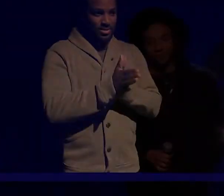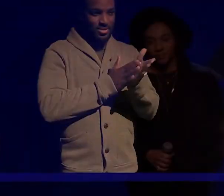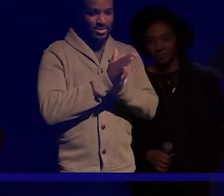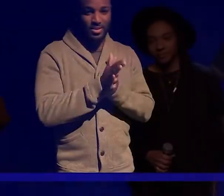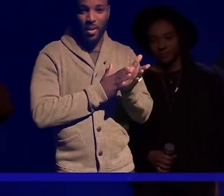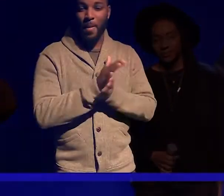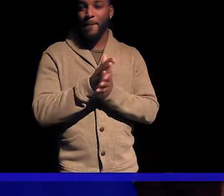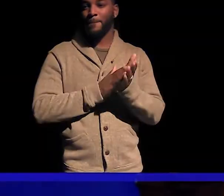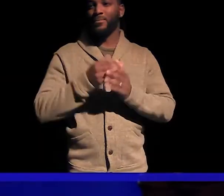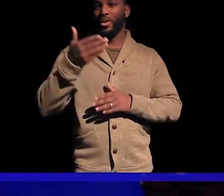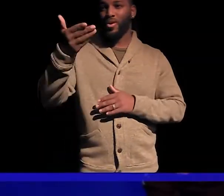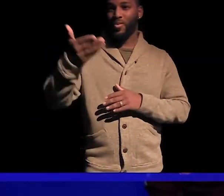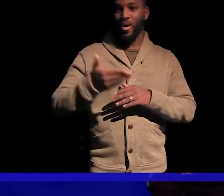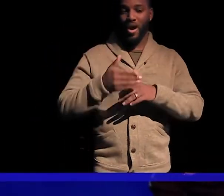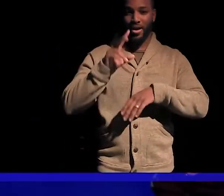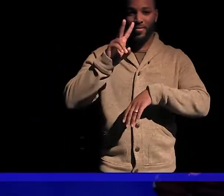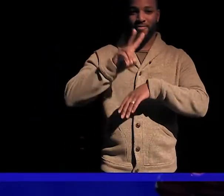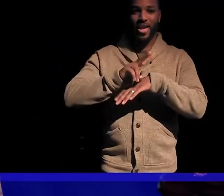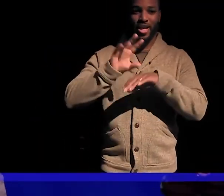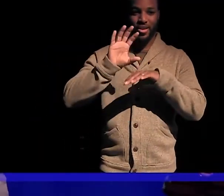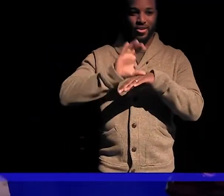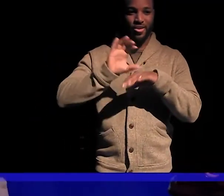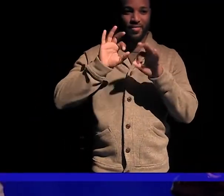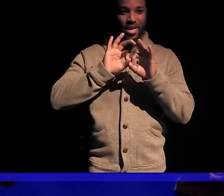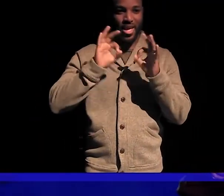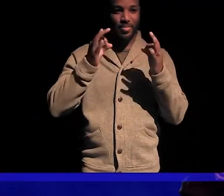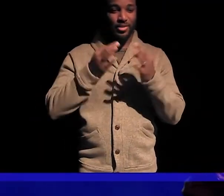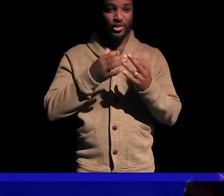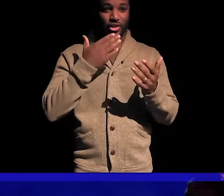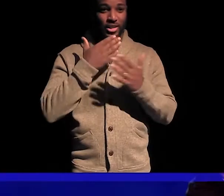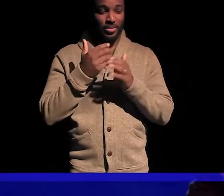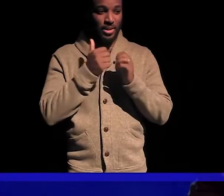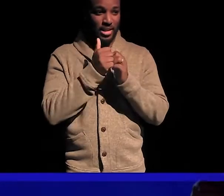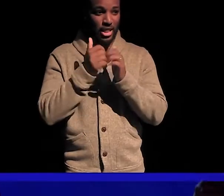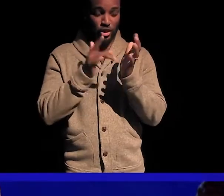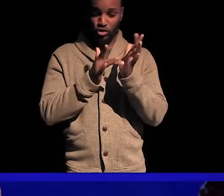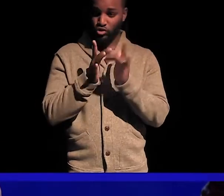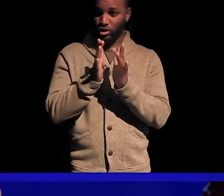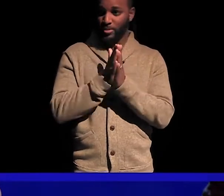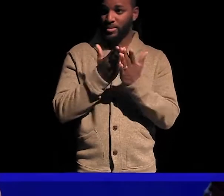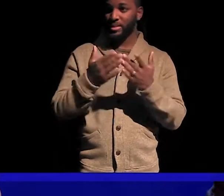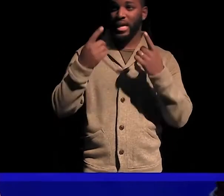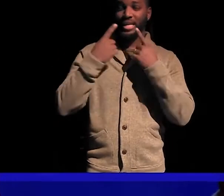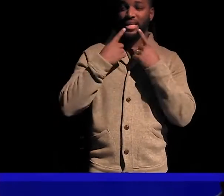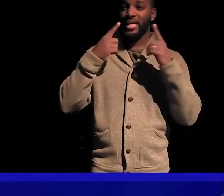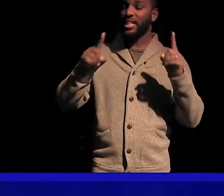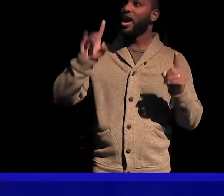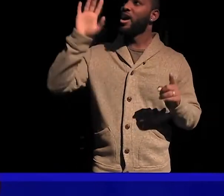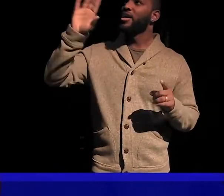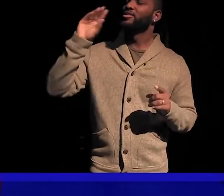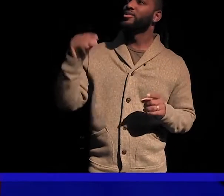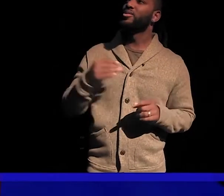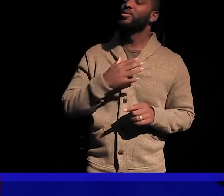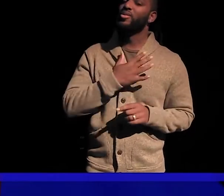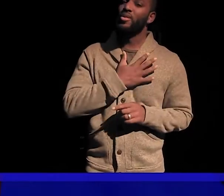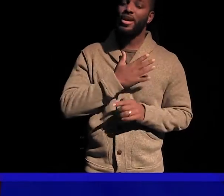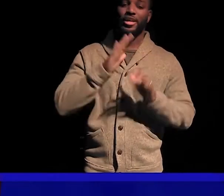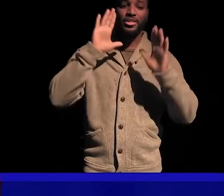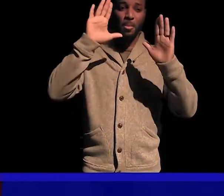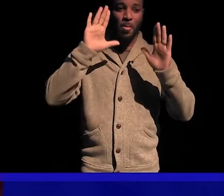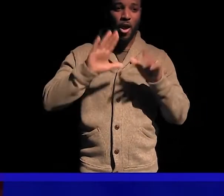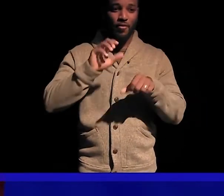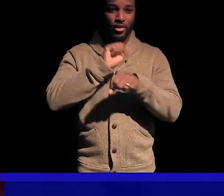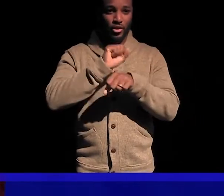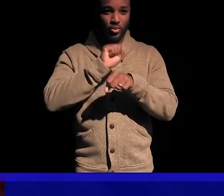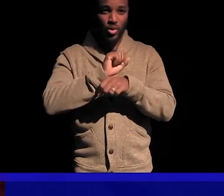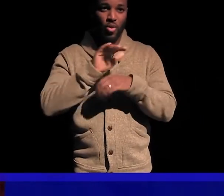Vineyard family, so good to be together. In scripture it says, declare his glory among the nations, his marvelous works